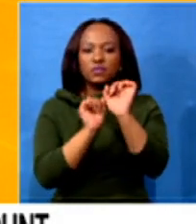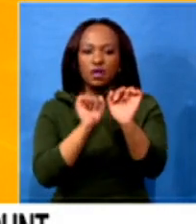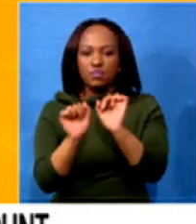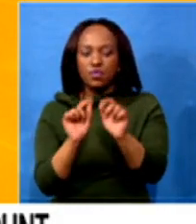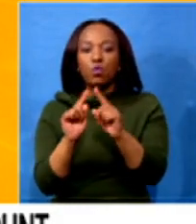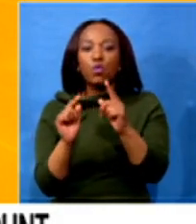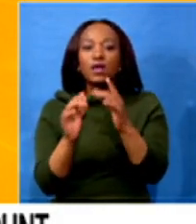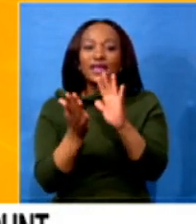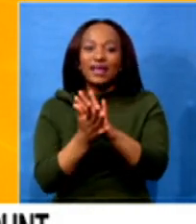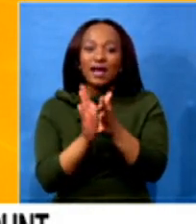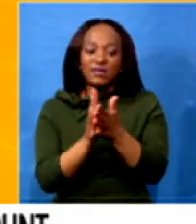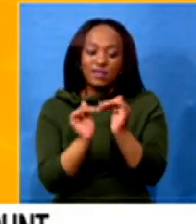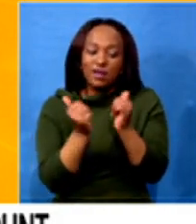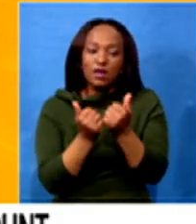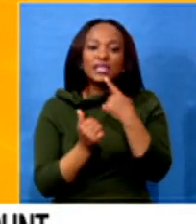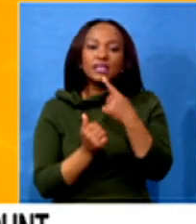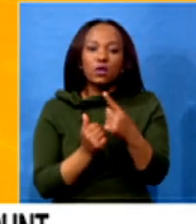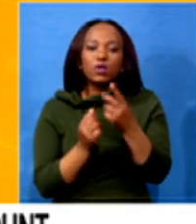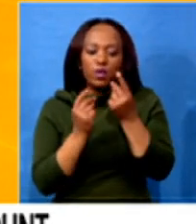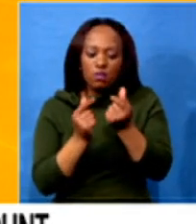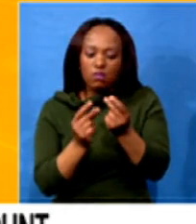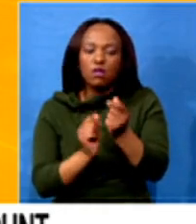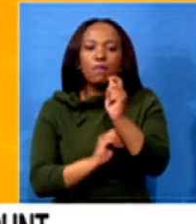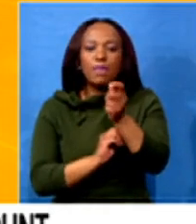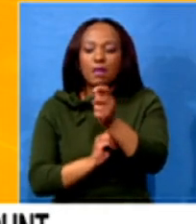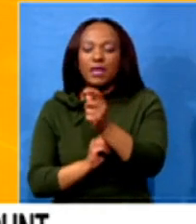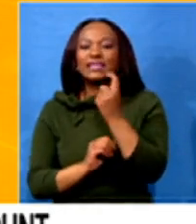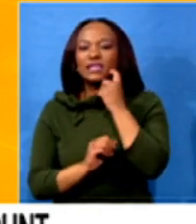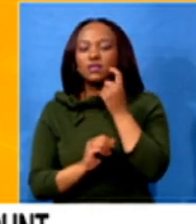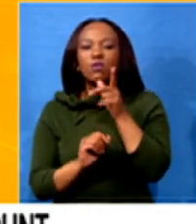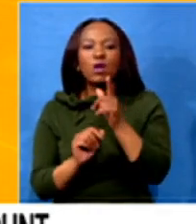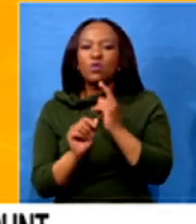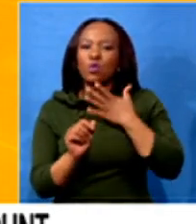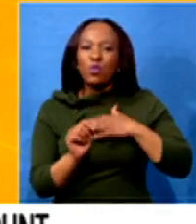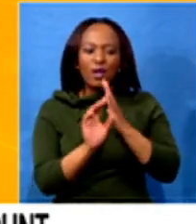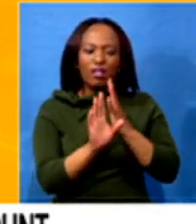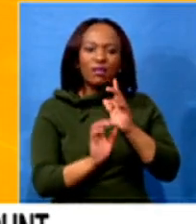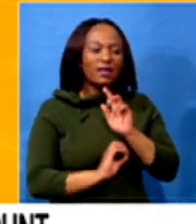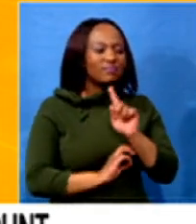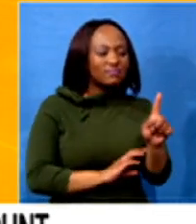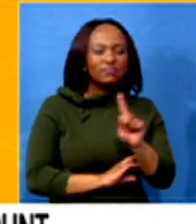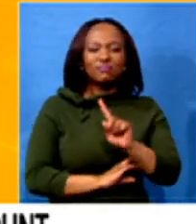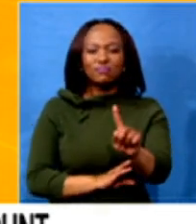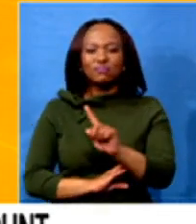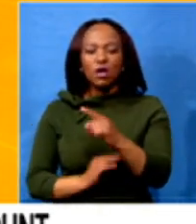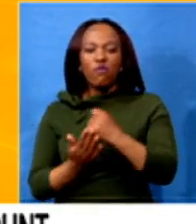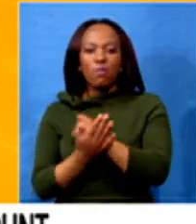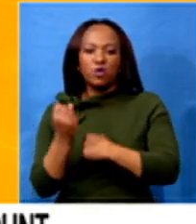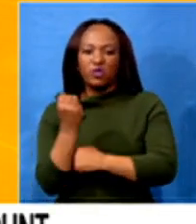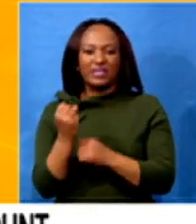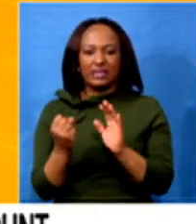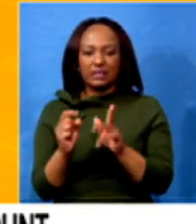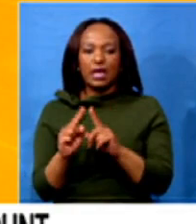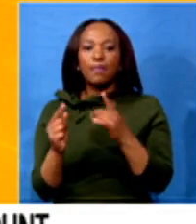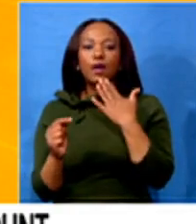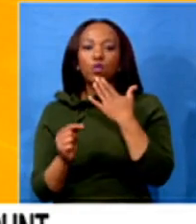agency says that this will speed up the payment process and avoid unnecessary trips to the post office. Totsie Memela, the Chief